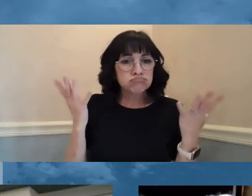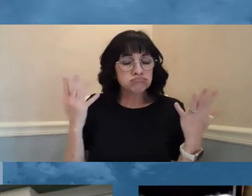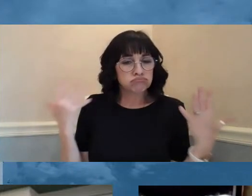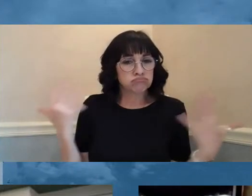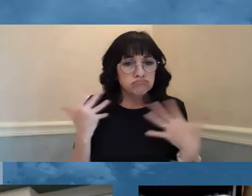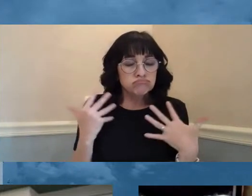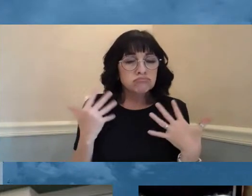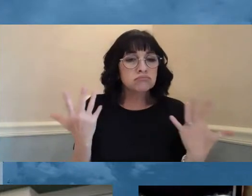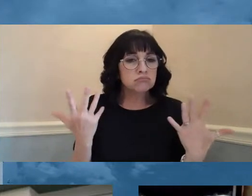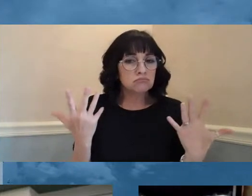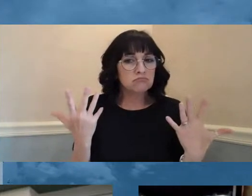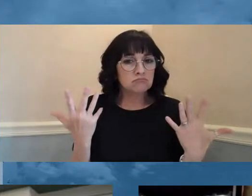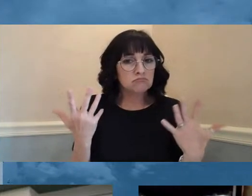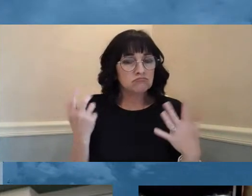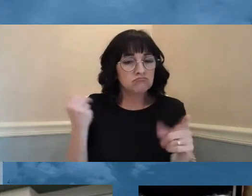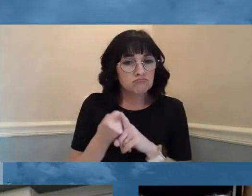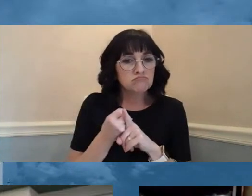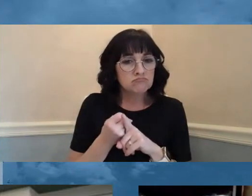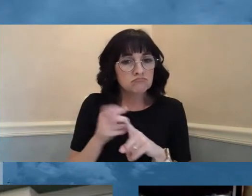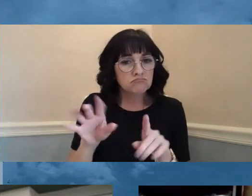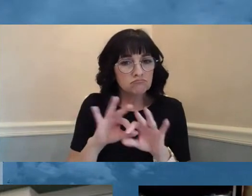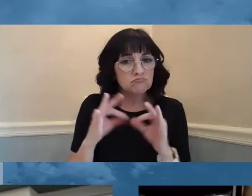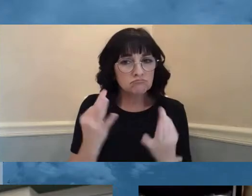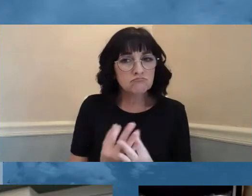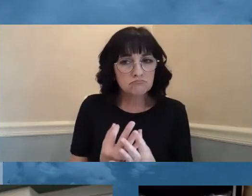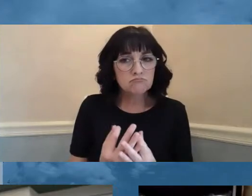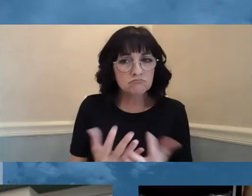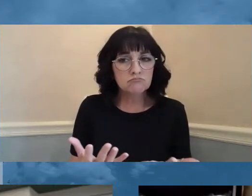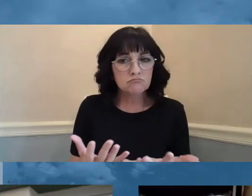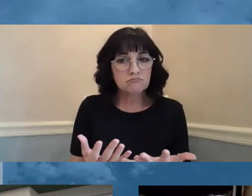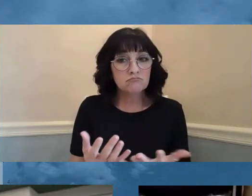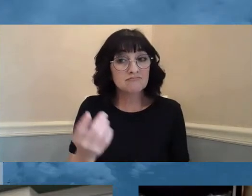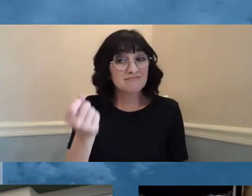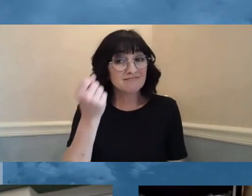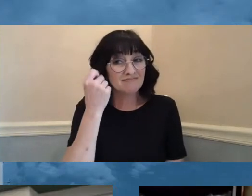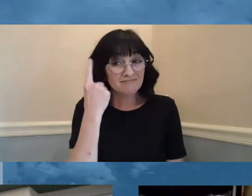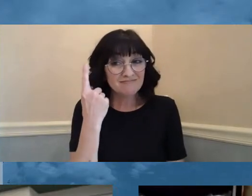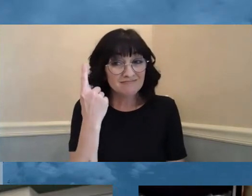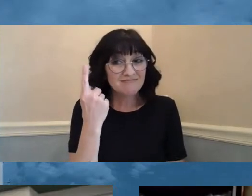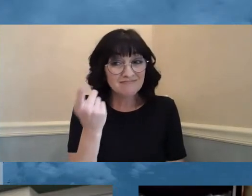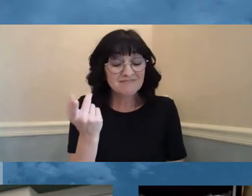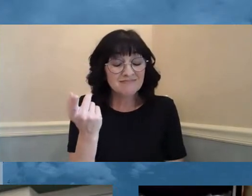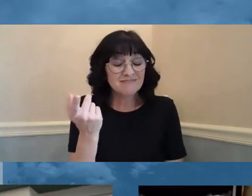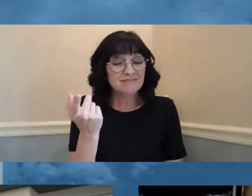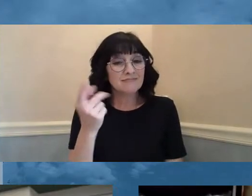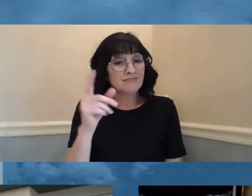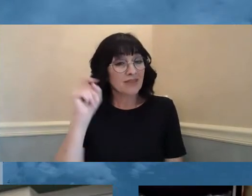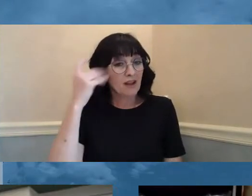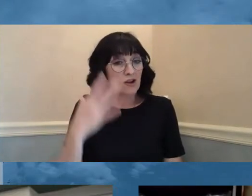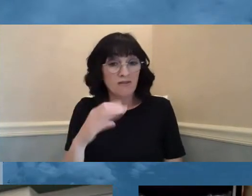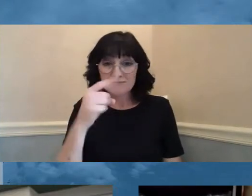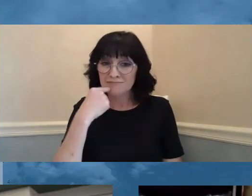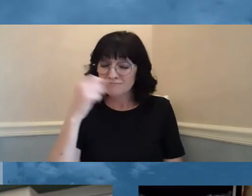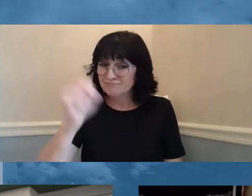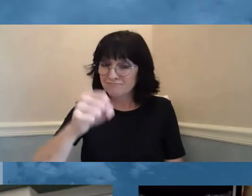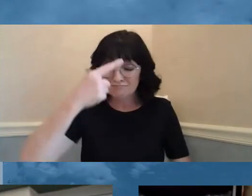doing really well, and we've got half of our population with at least one dose. But we still got the other half that's not